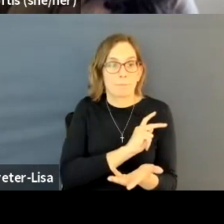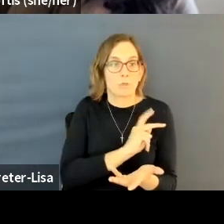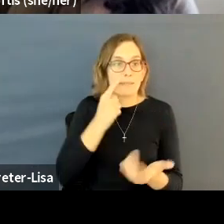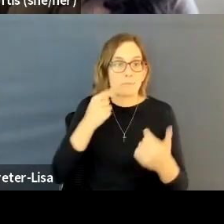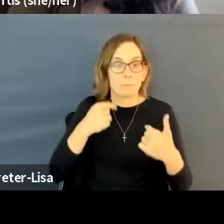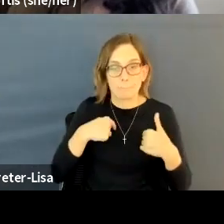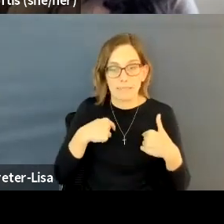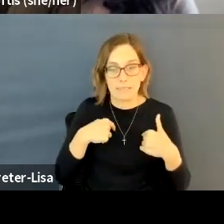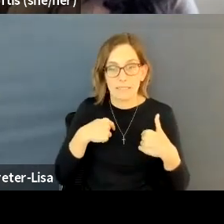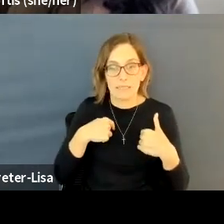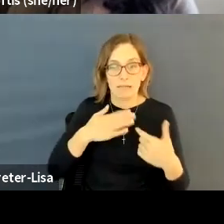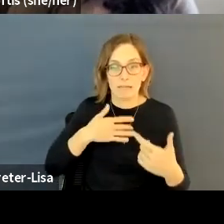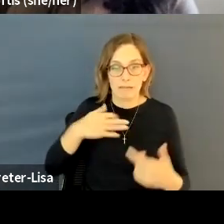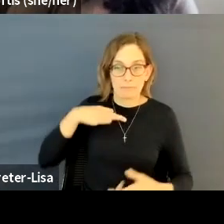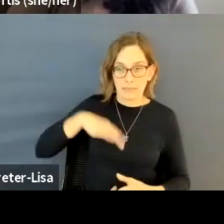what I gain is feeling that